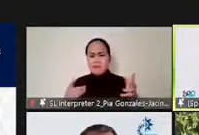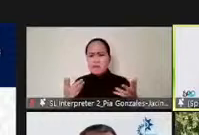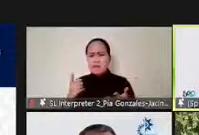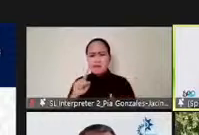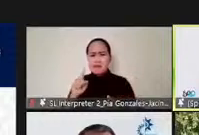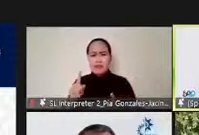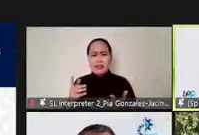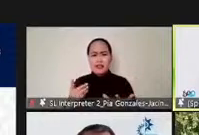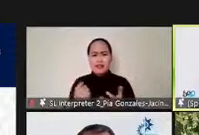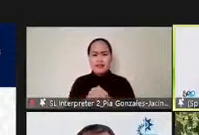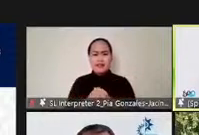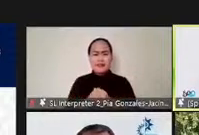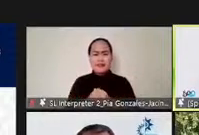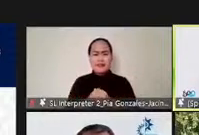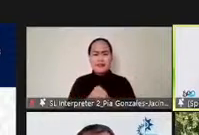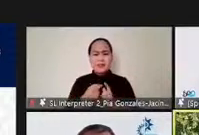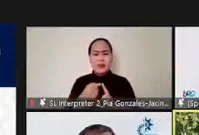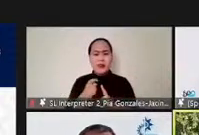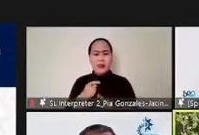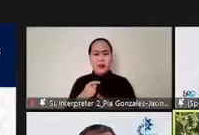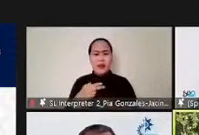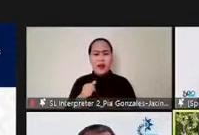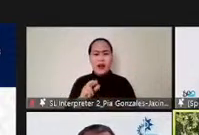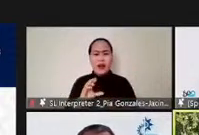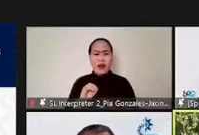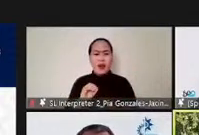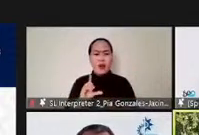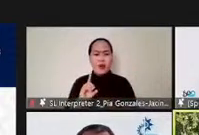Harold Benvenida.